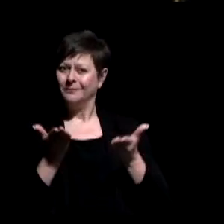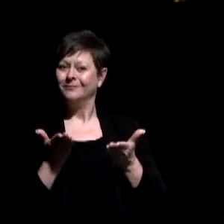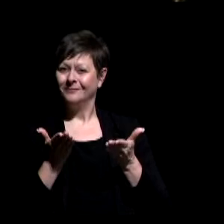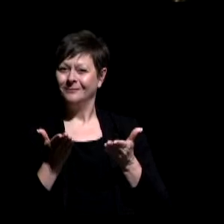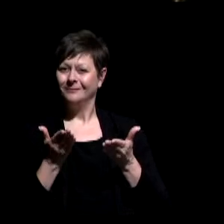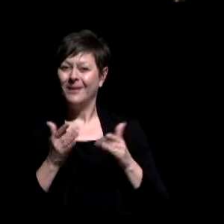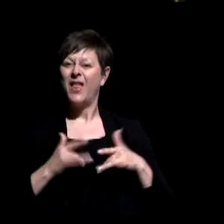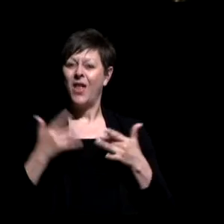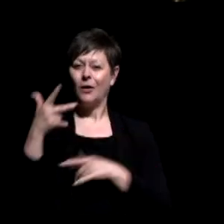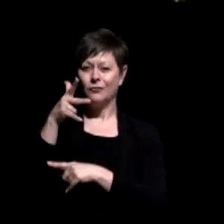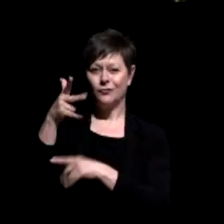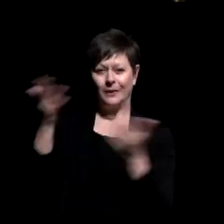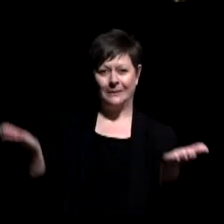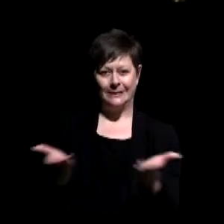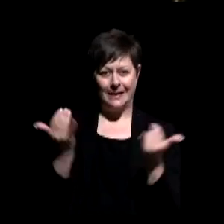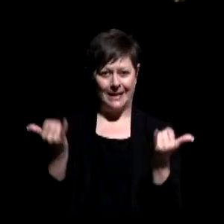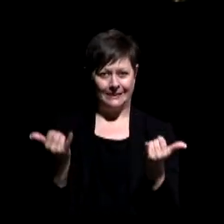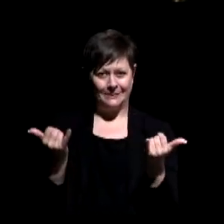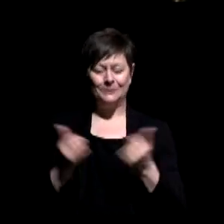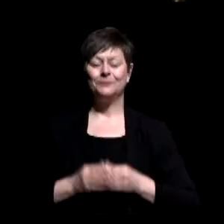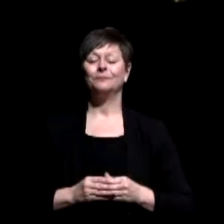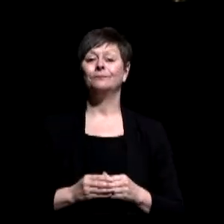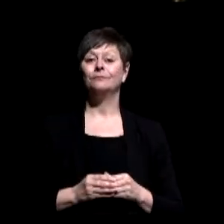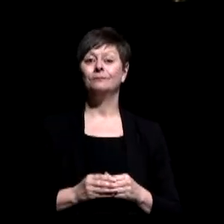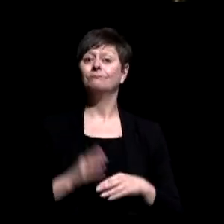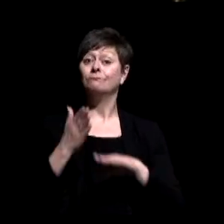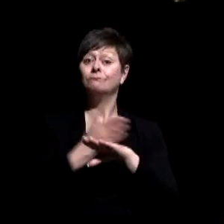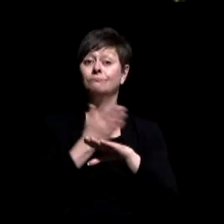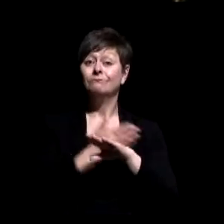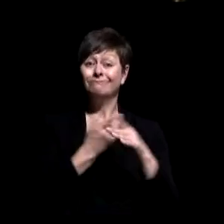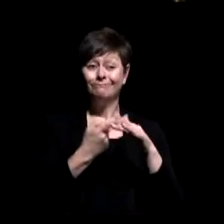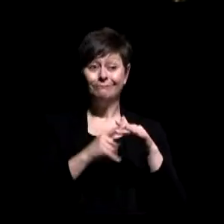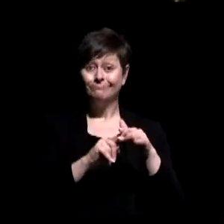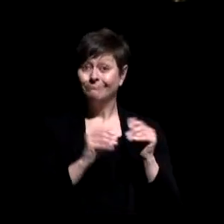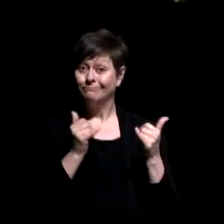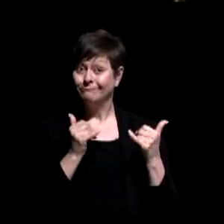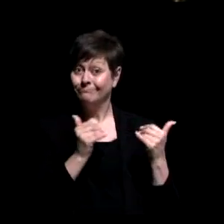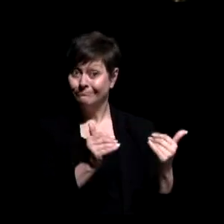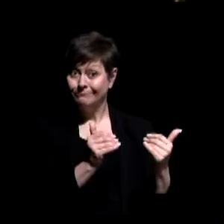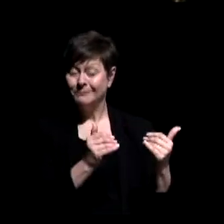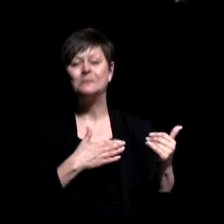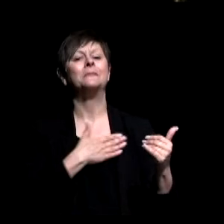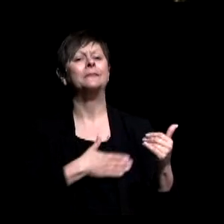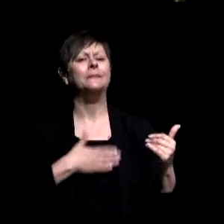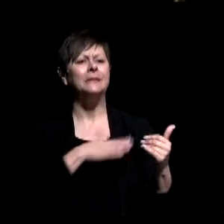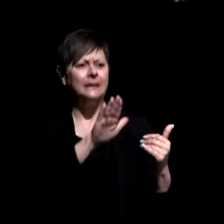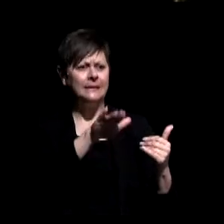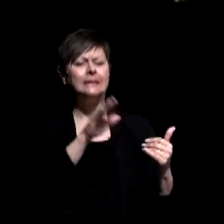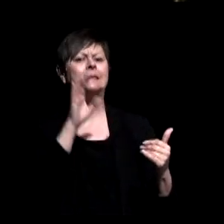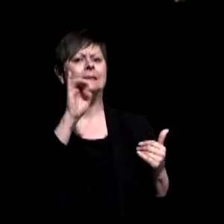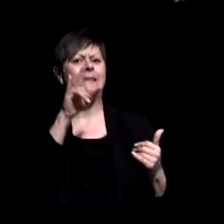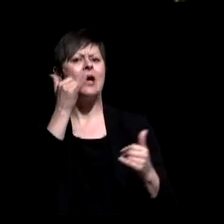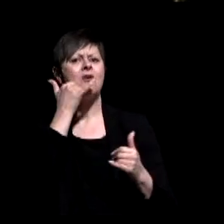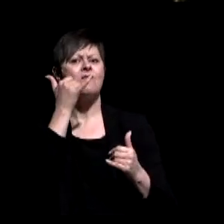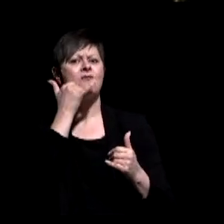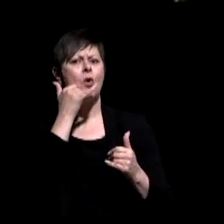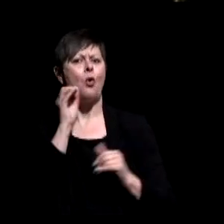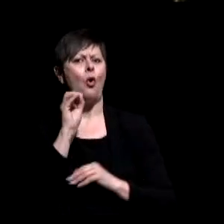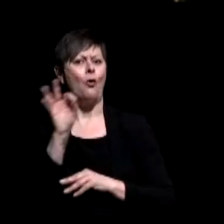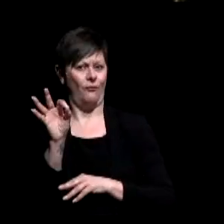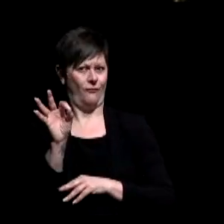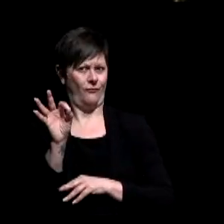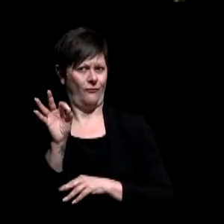being live streamed. And before we begin, I would ask that you please ensure cell phone ringers are turned